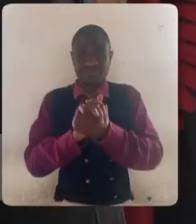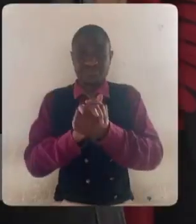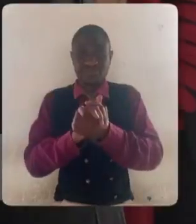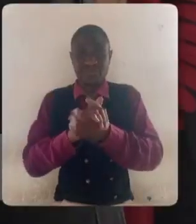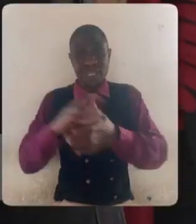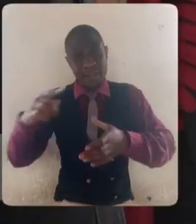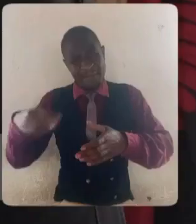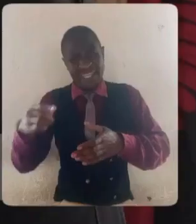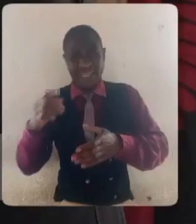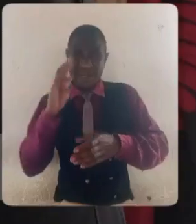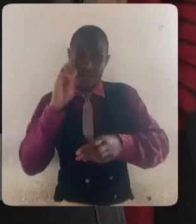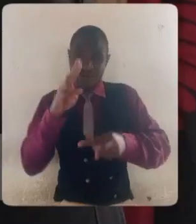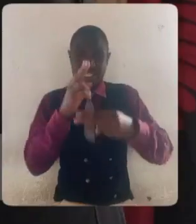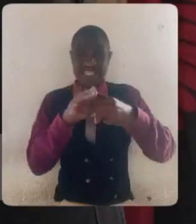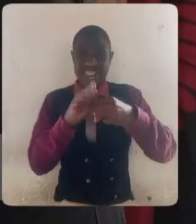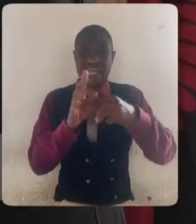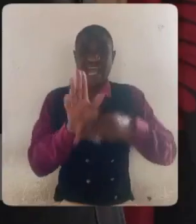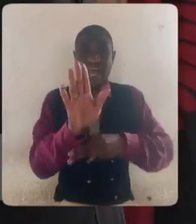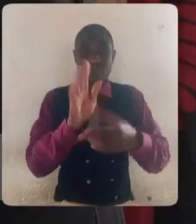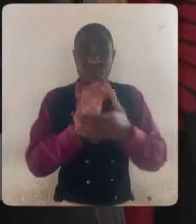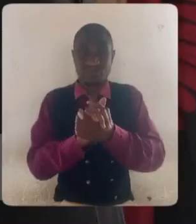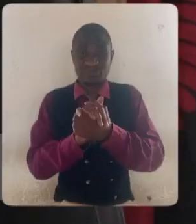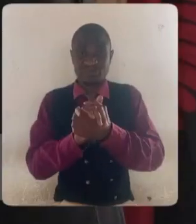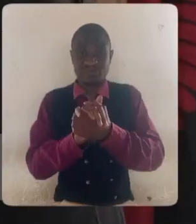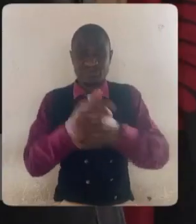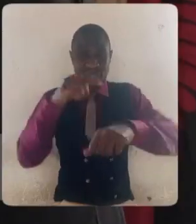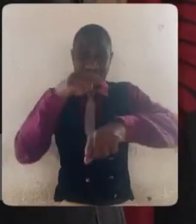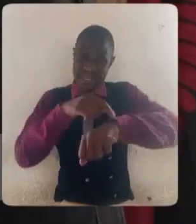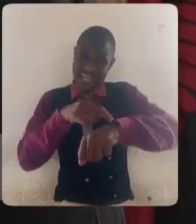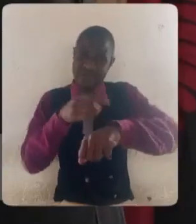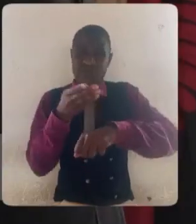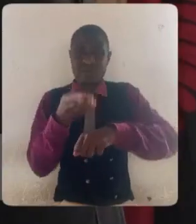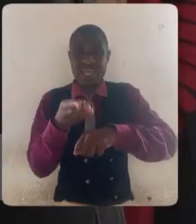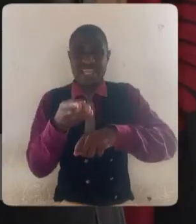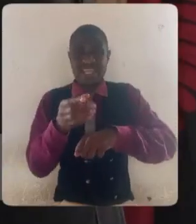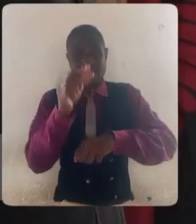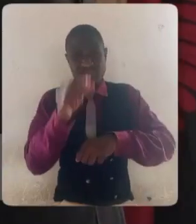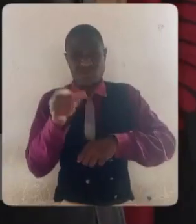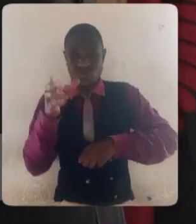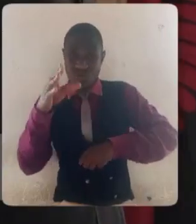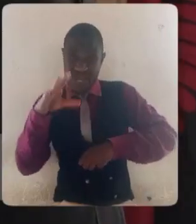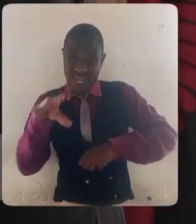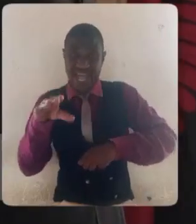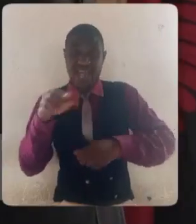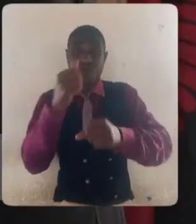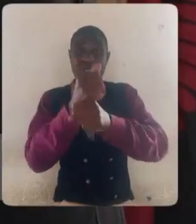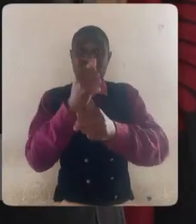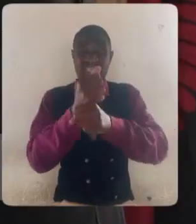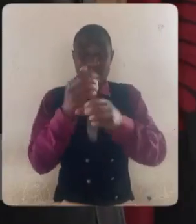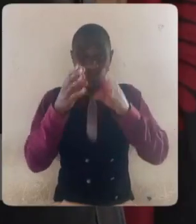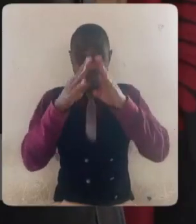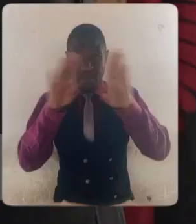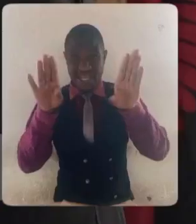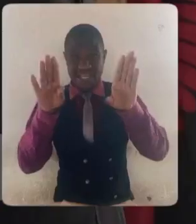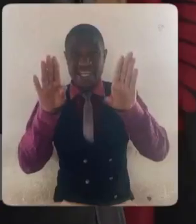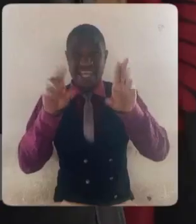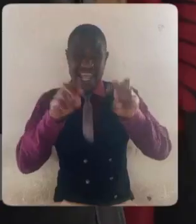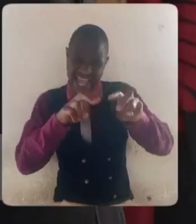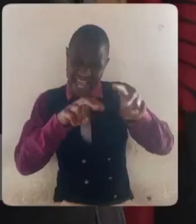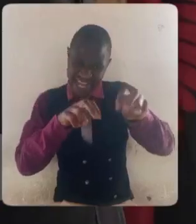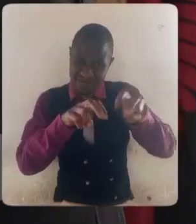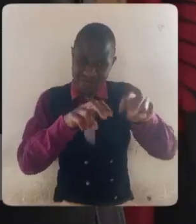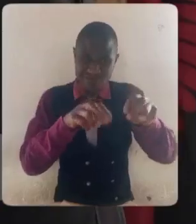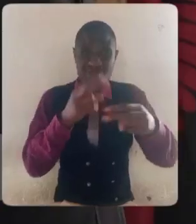parliament ballot paper. You will be asked to go to the ballot booth again to tick or thumb stamp on your